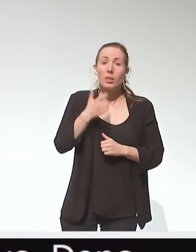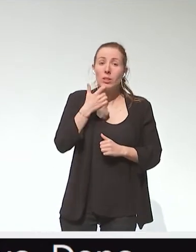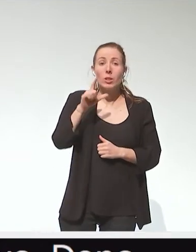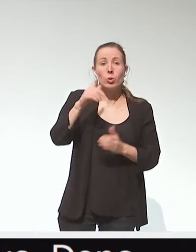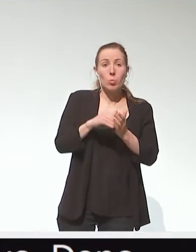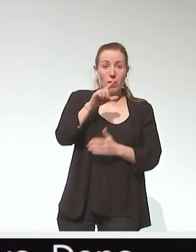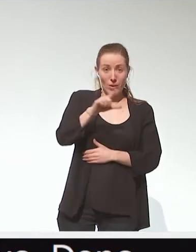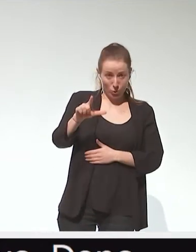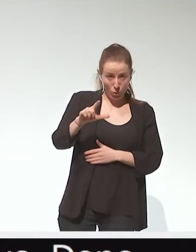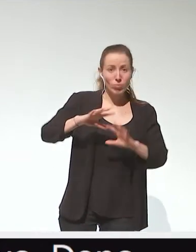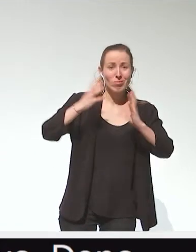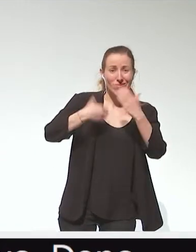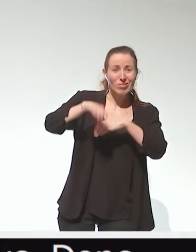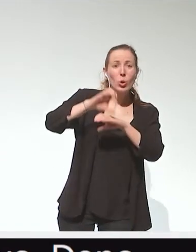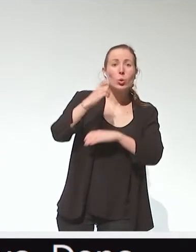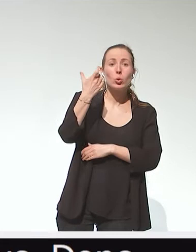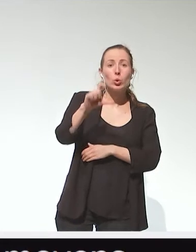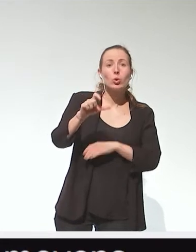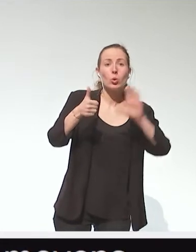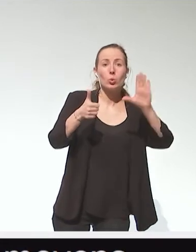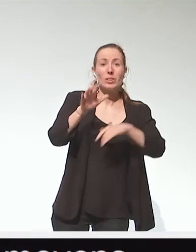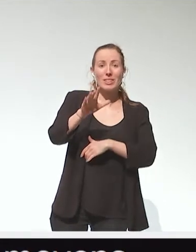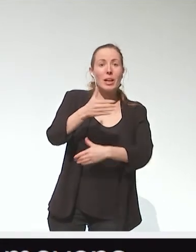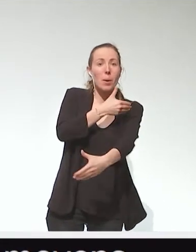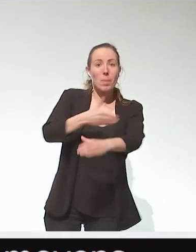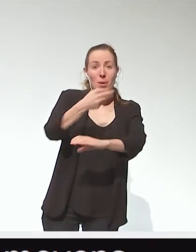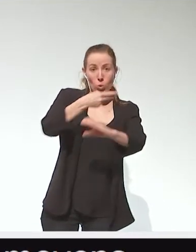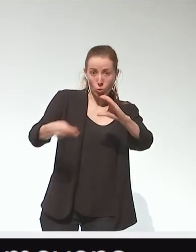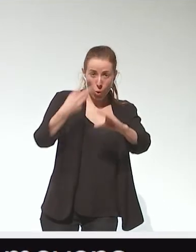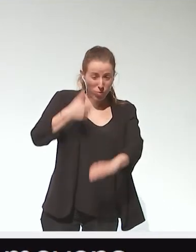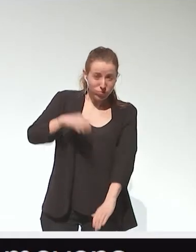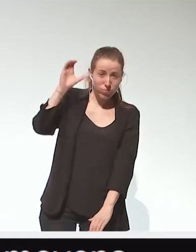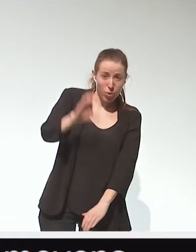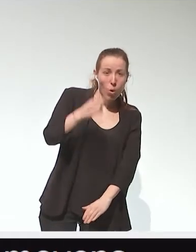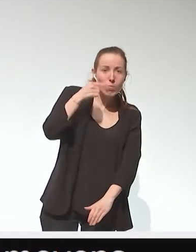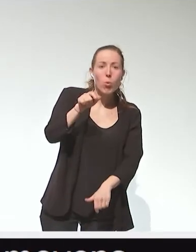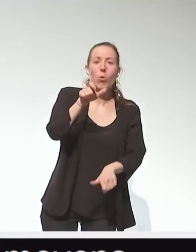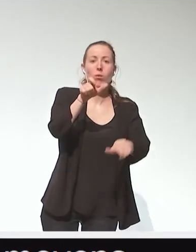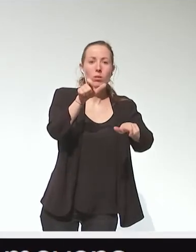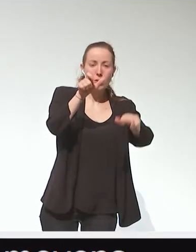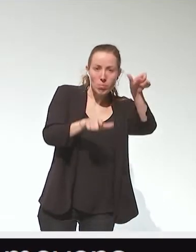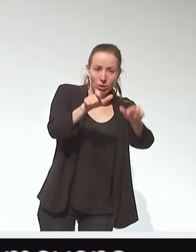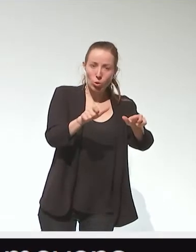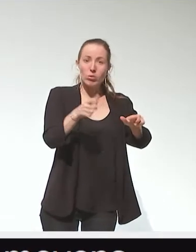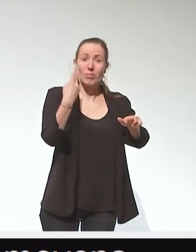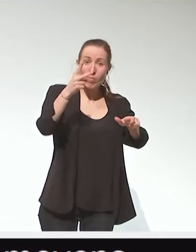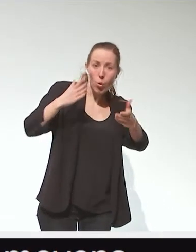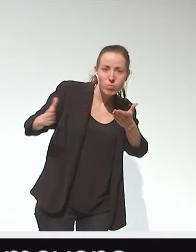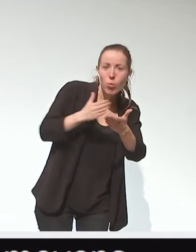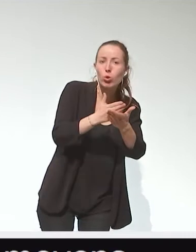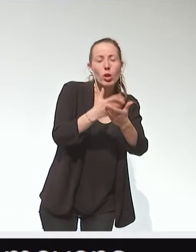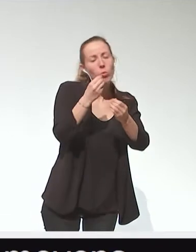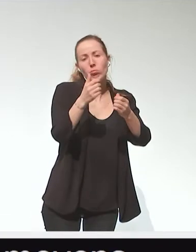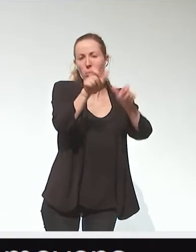In 2022, as much as 265 million euros will be earmarked, will be allocated to